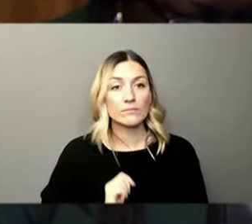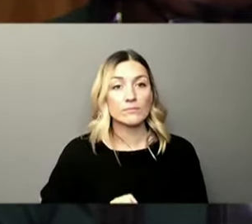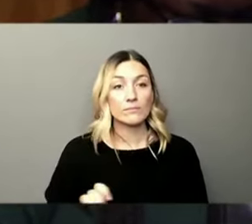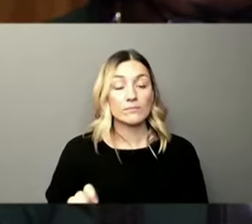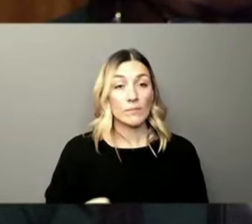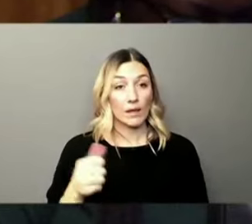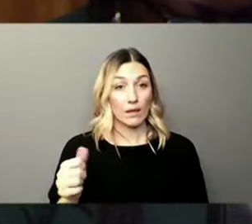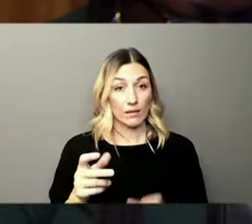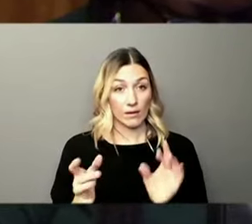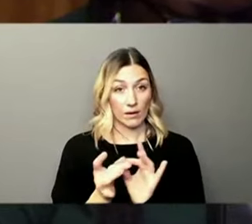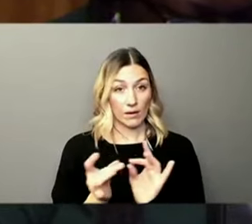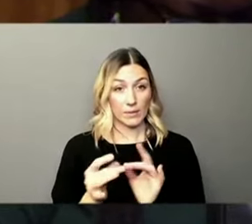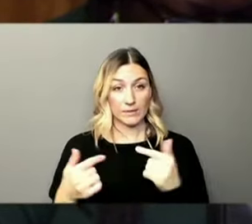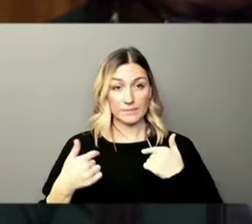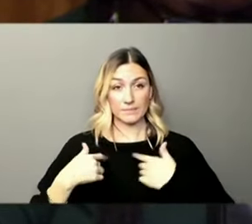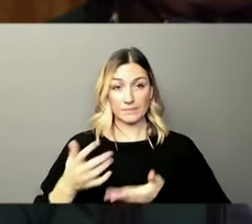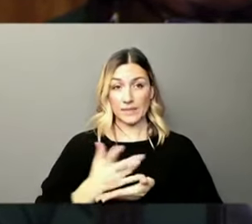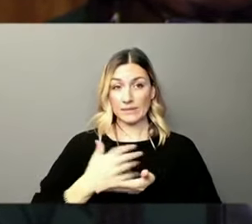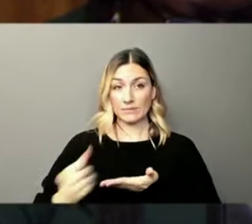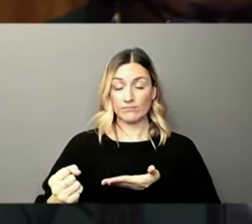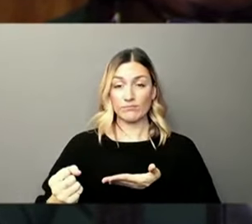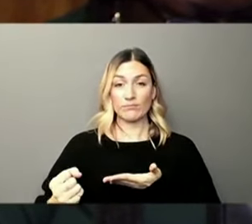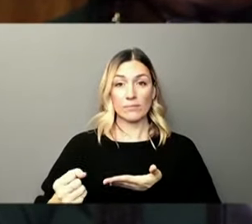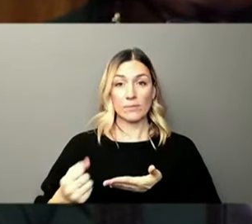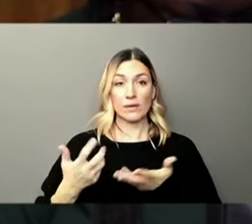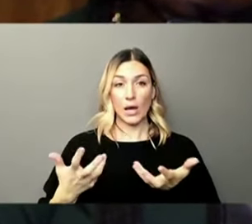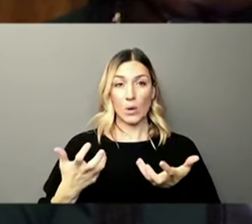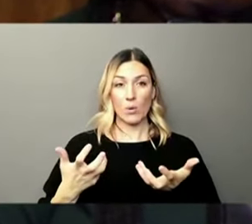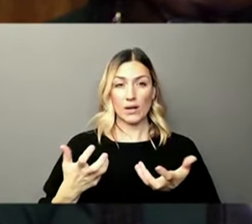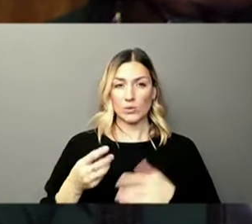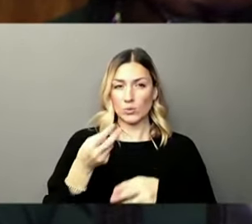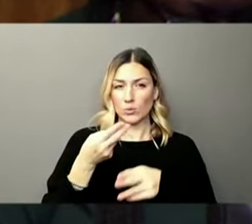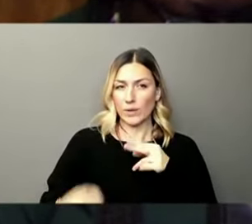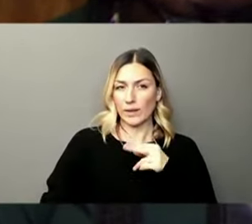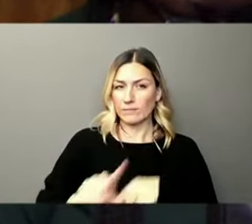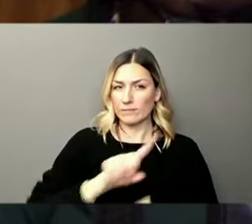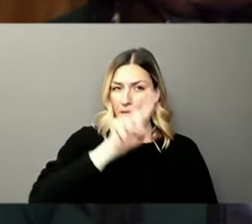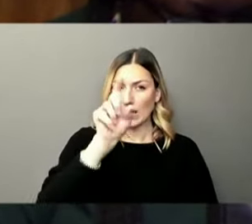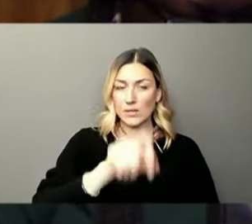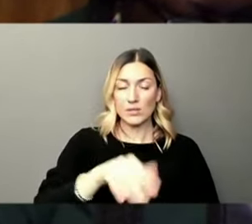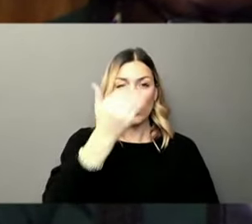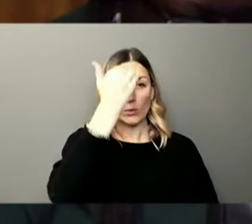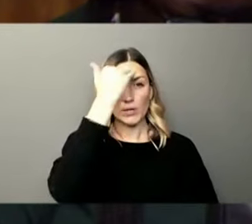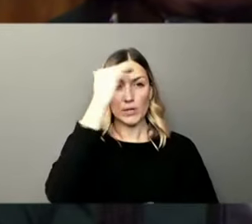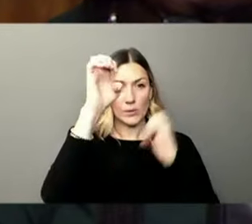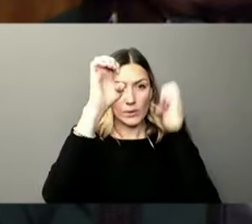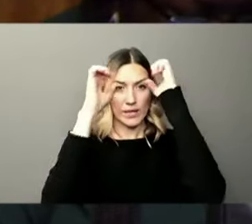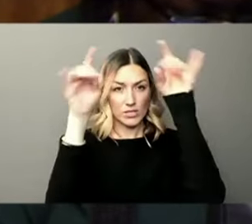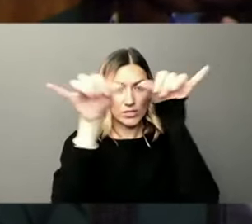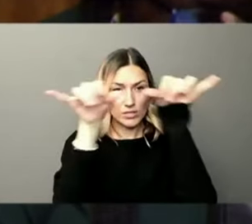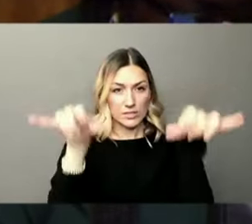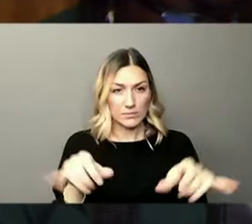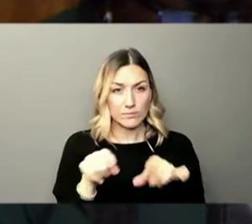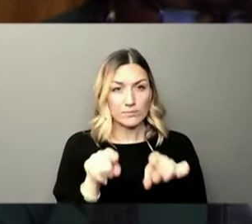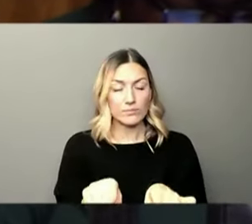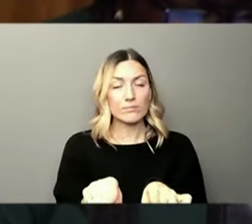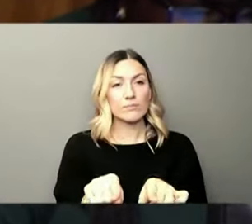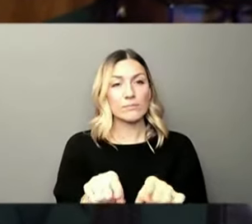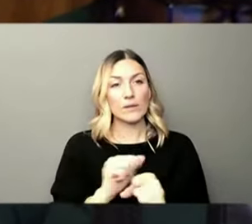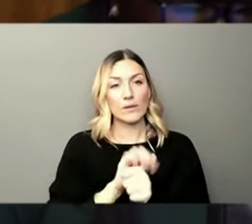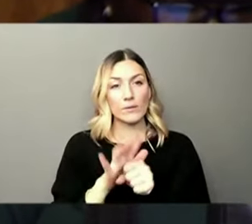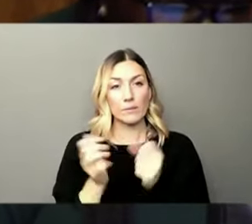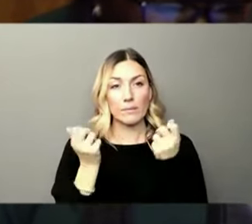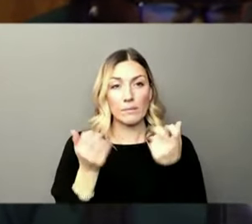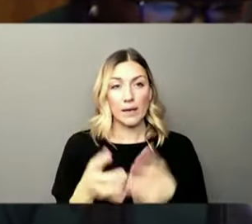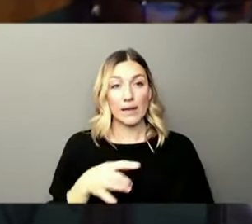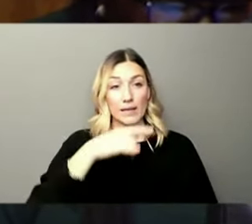I am out of time. I wanted to ask Ms. Heim very quickly. We know that the education system during COVID, a lot of kids suffered. We're